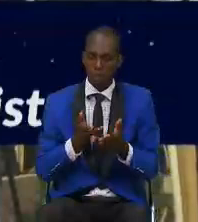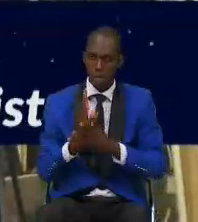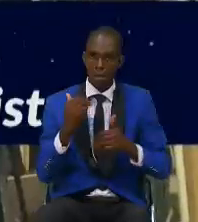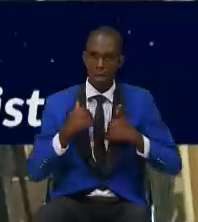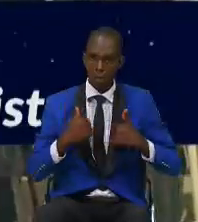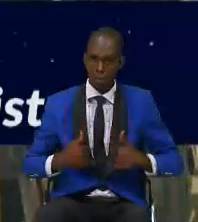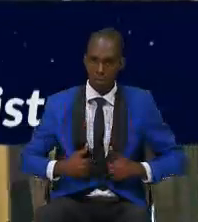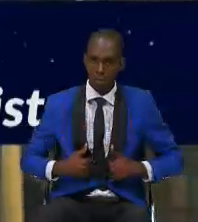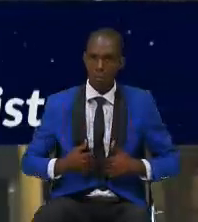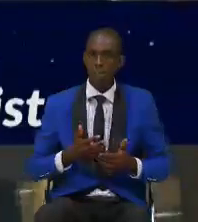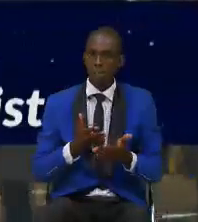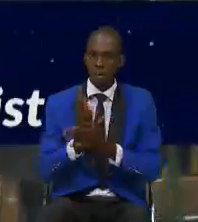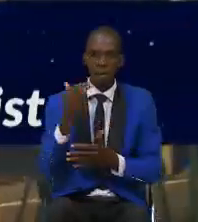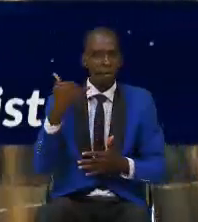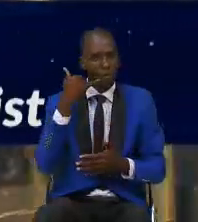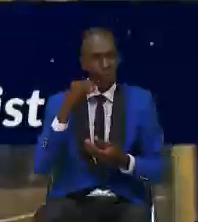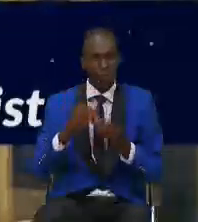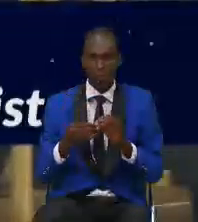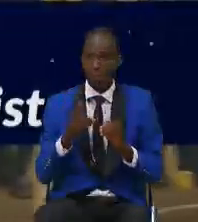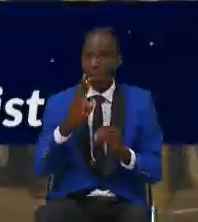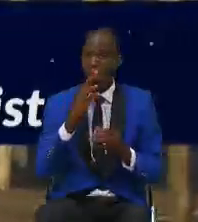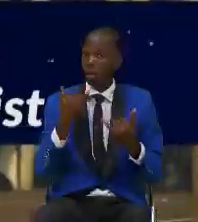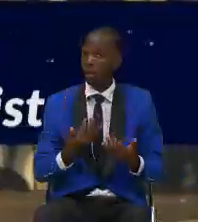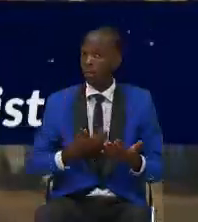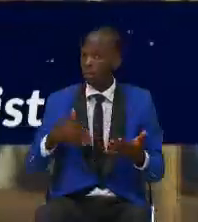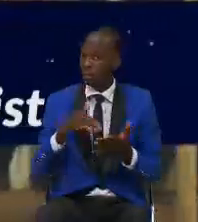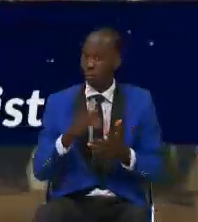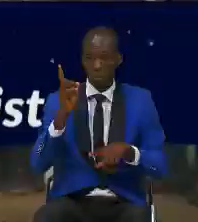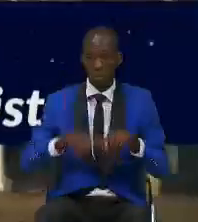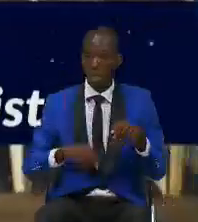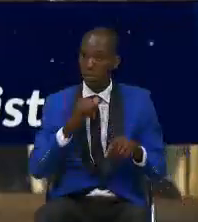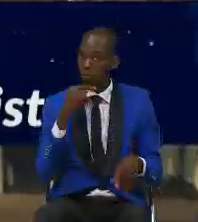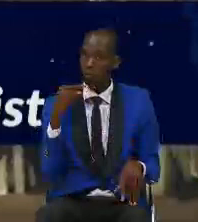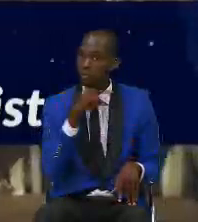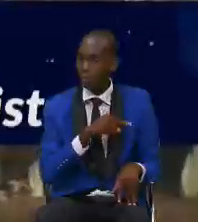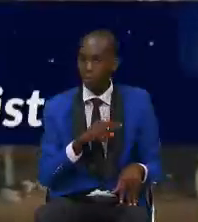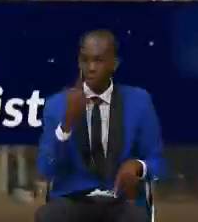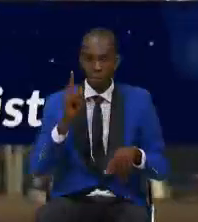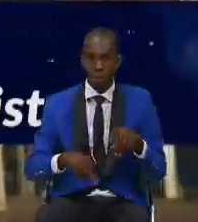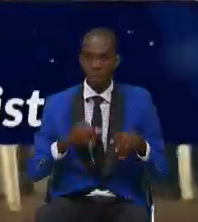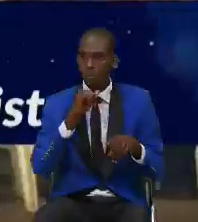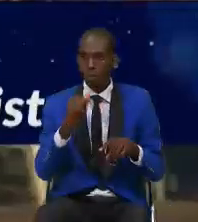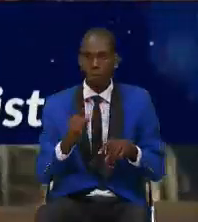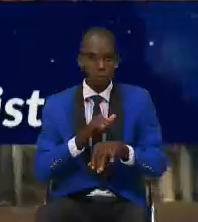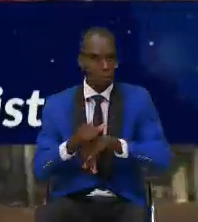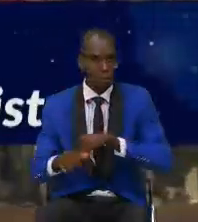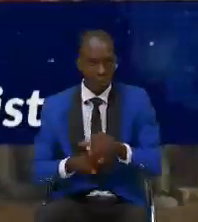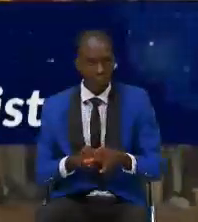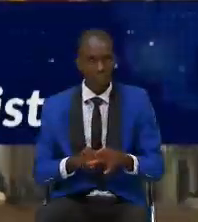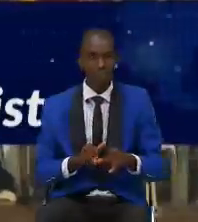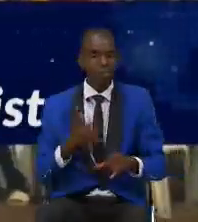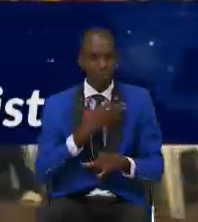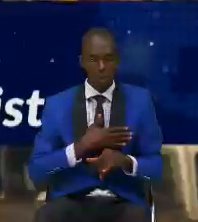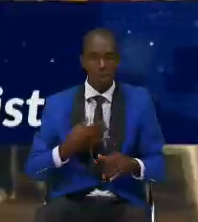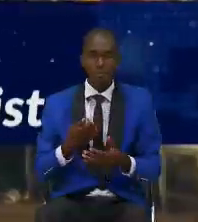Counselors, let's quickly attend to all our brethren. Let's be very, very fast. Please give them slips to fill.